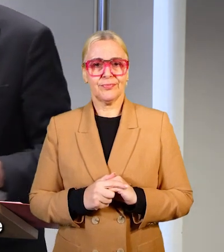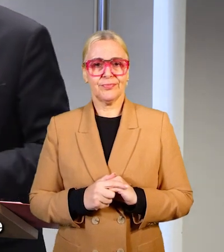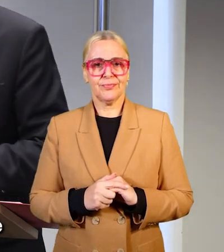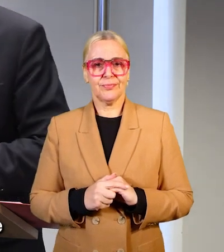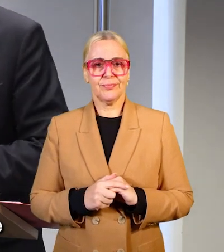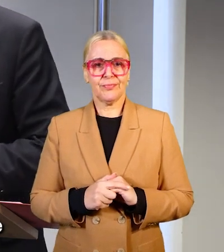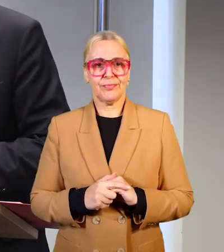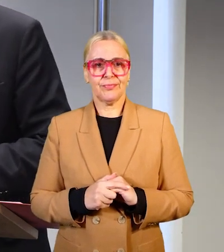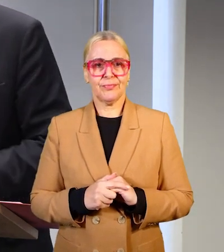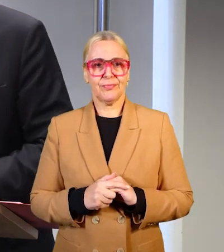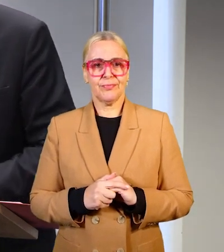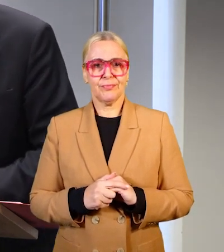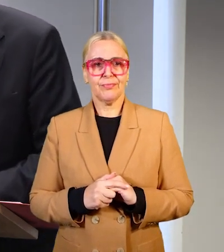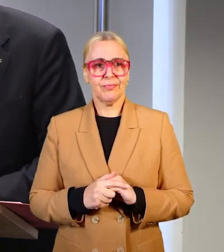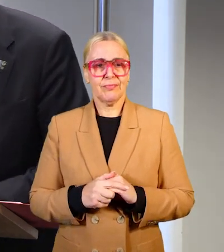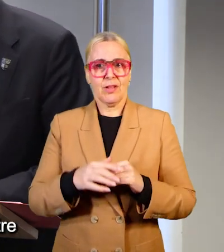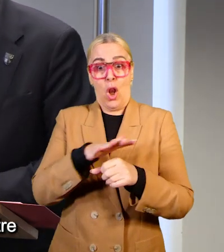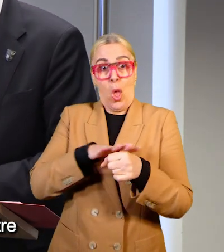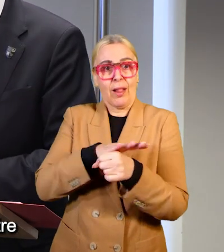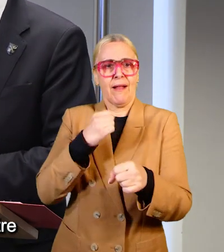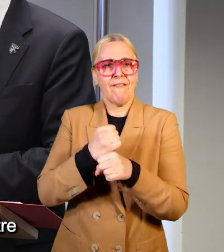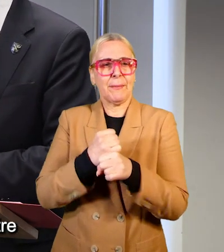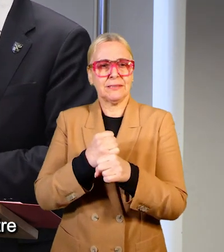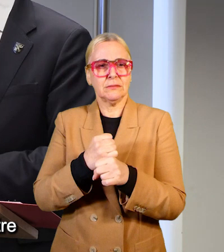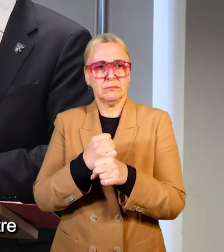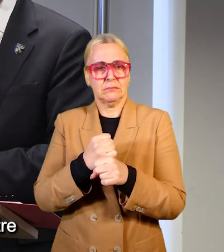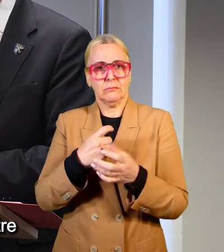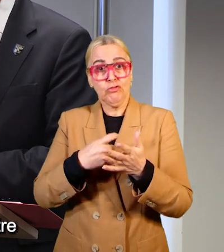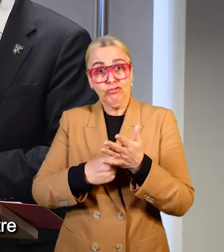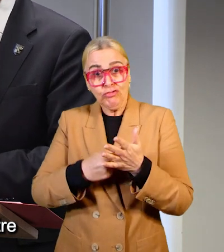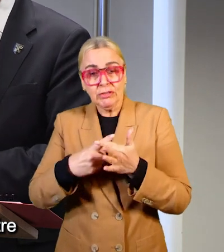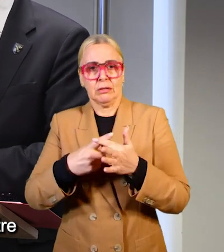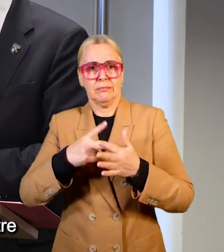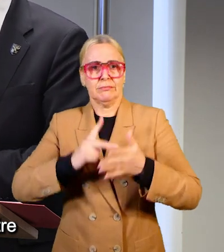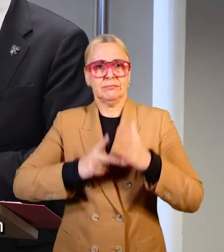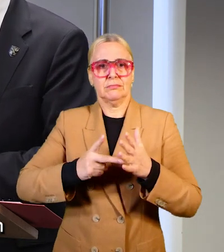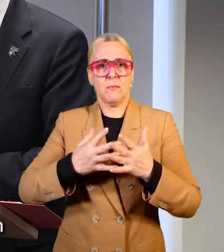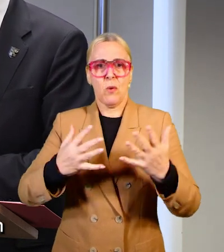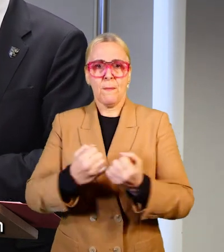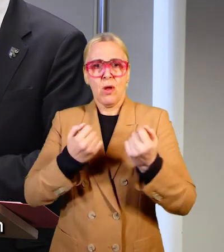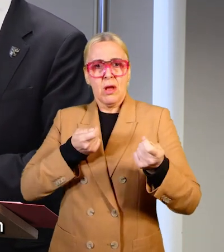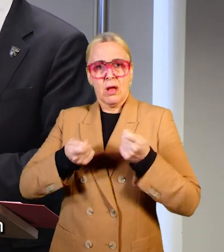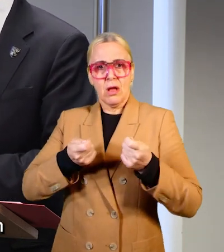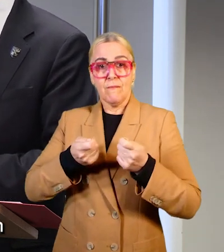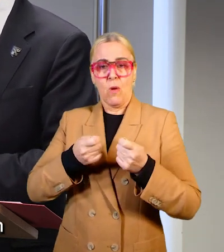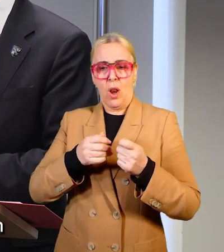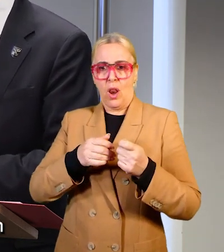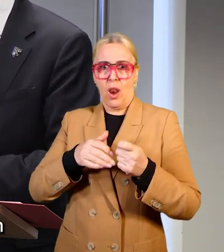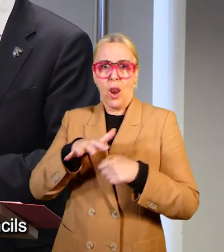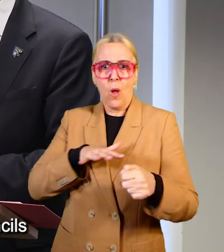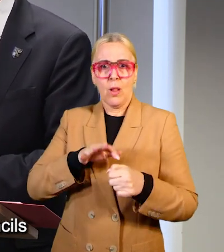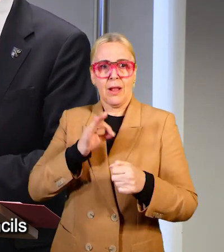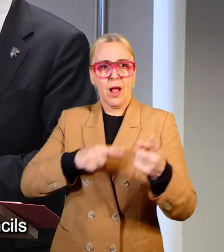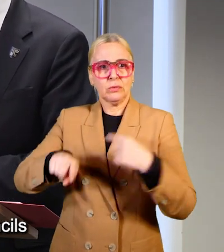Mr. Chairman, it would probably be notable by its absence if I did not mention the current spectre of local government